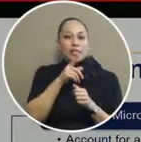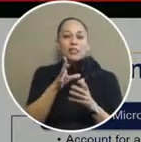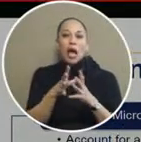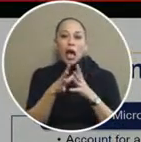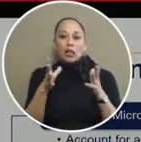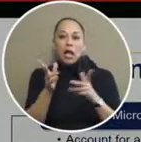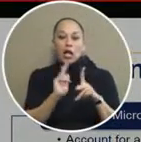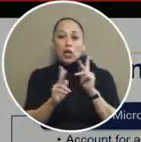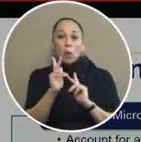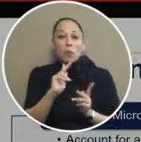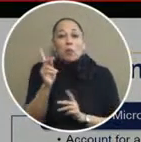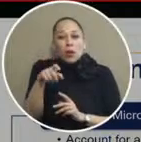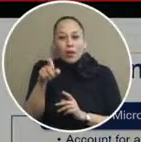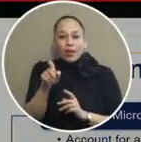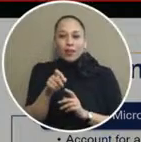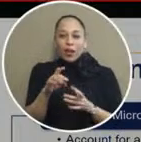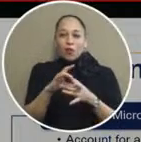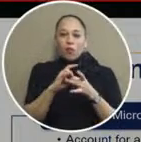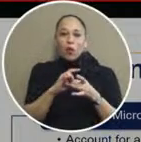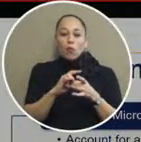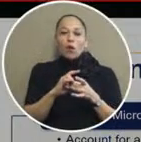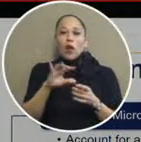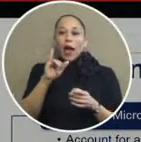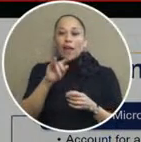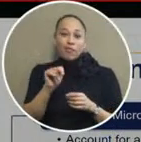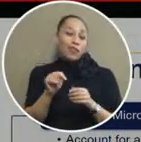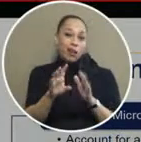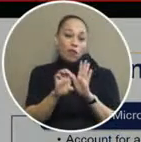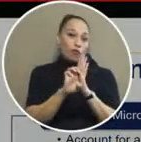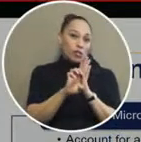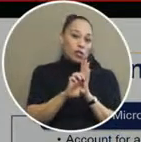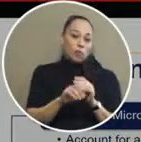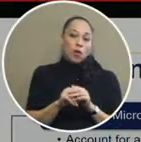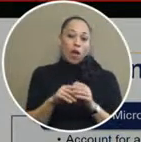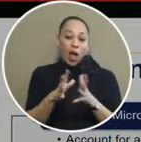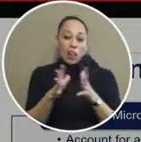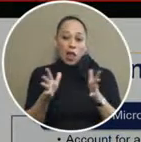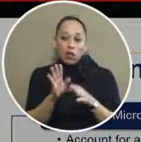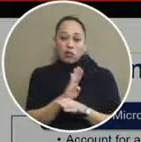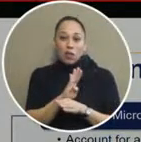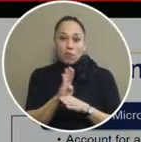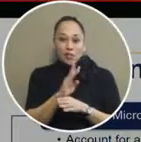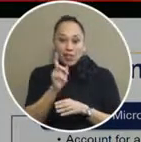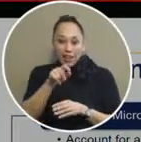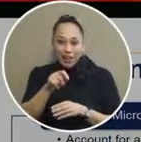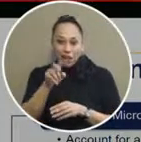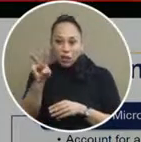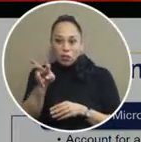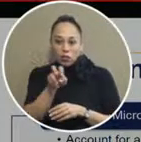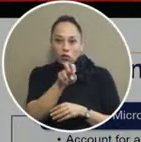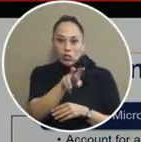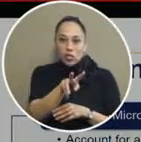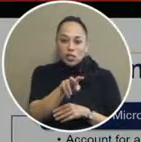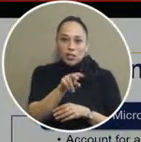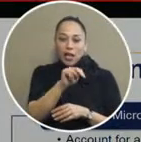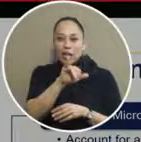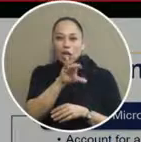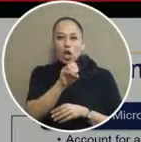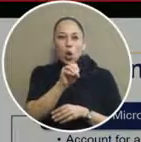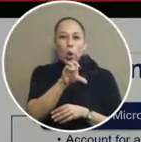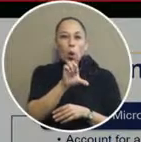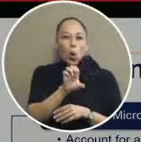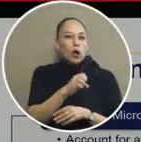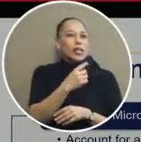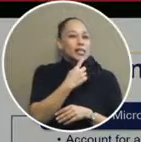significant amount of need with regards to IT, for example, that many of these businesses are going to need to integrate. Nicole mentioned